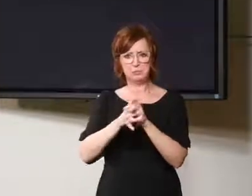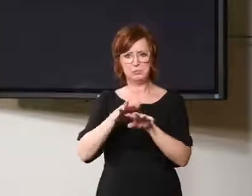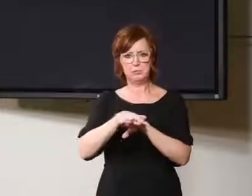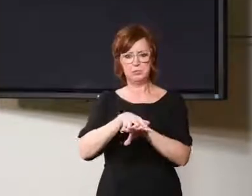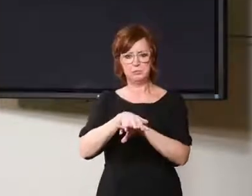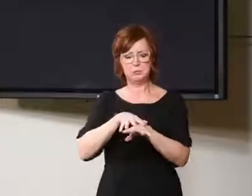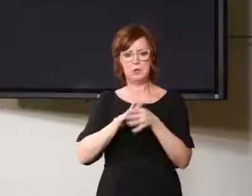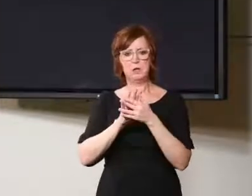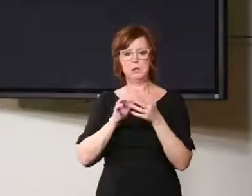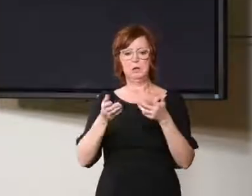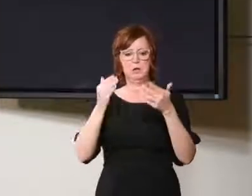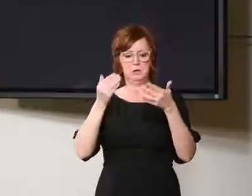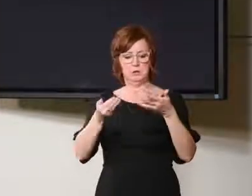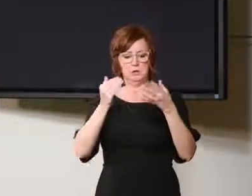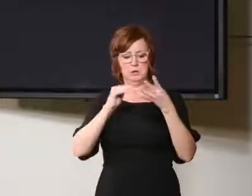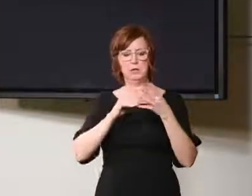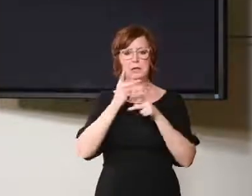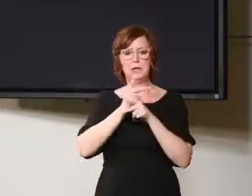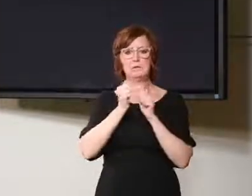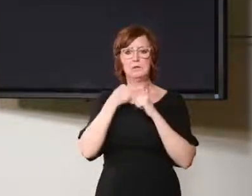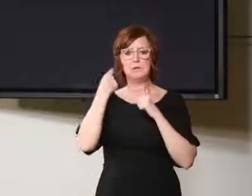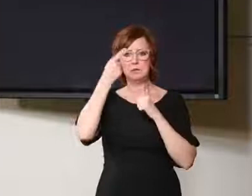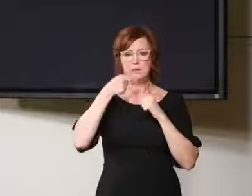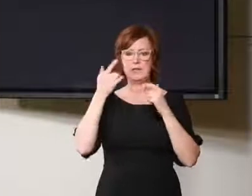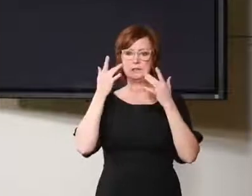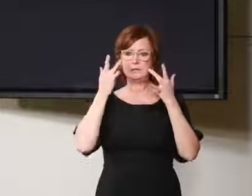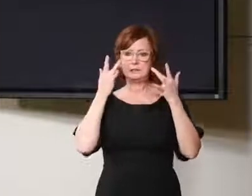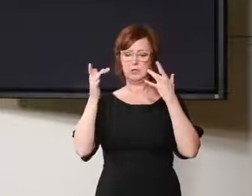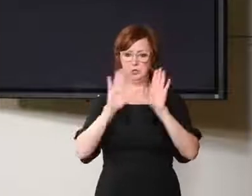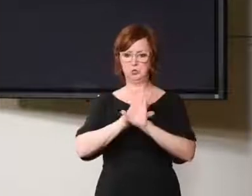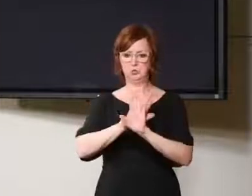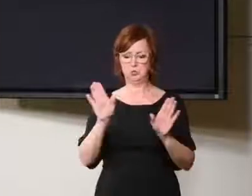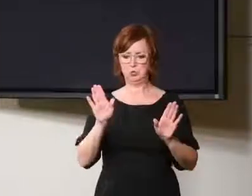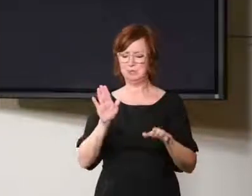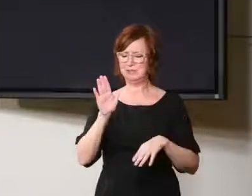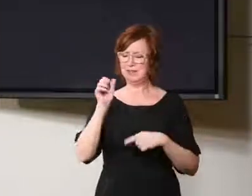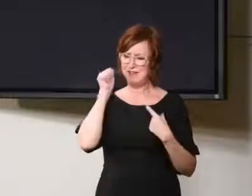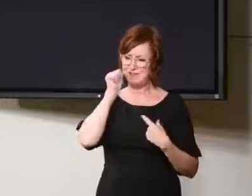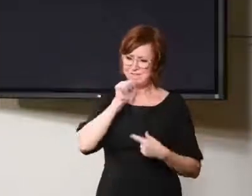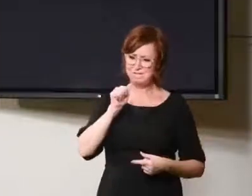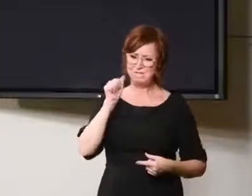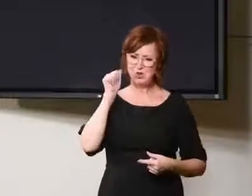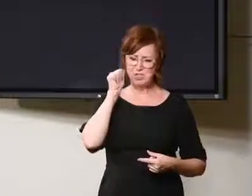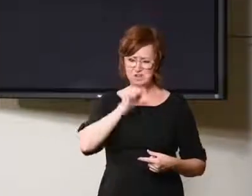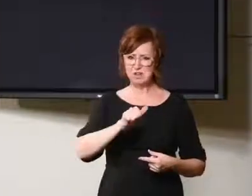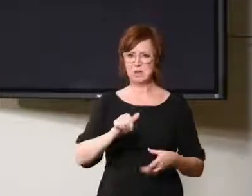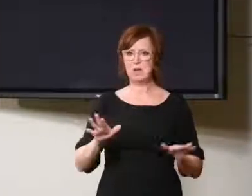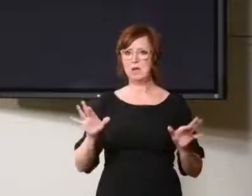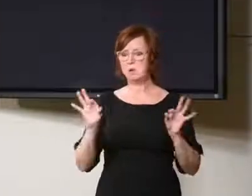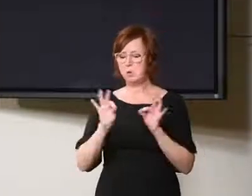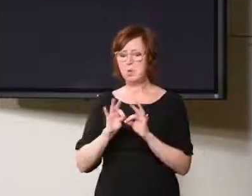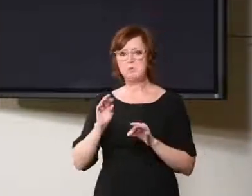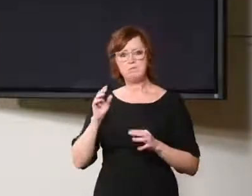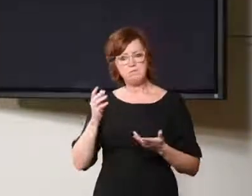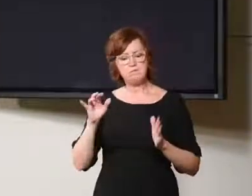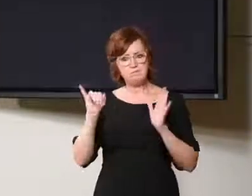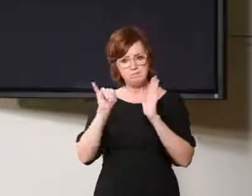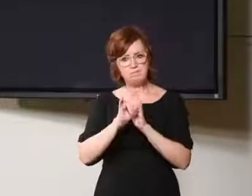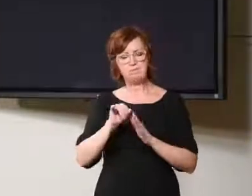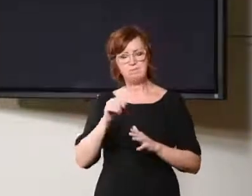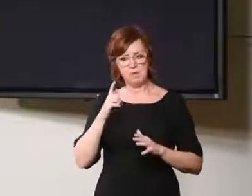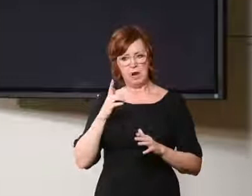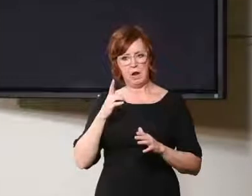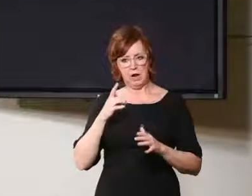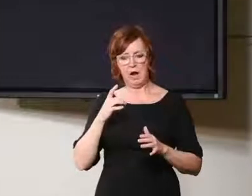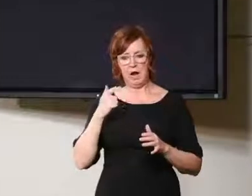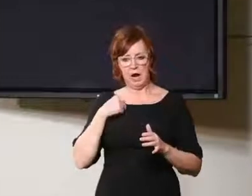we can do and we should do each and every day, assuming that COVID-19 is in your community and it is very close to you. In